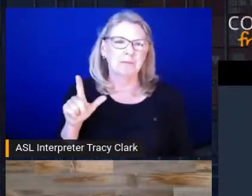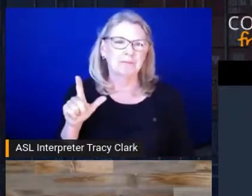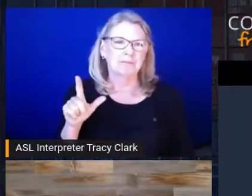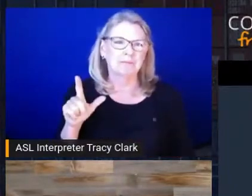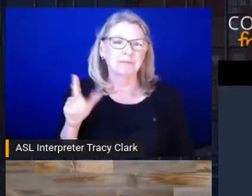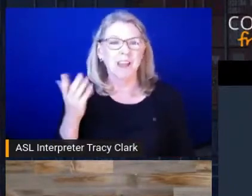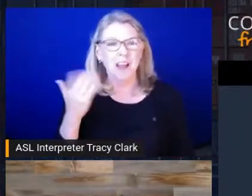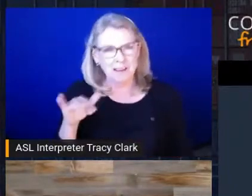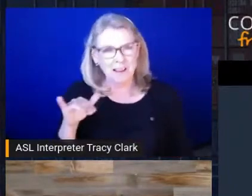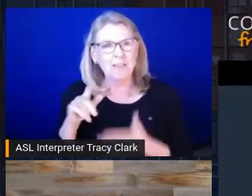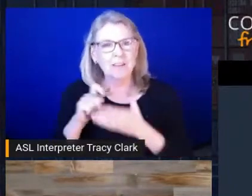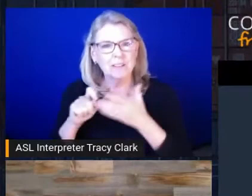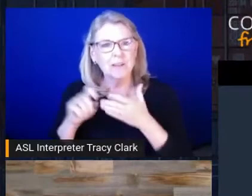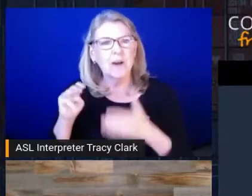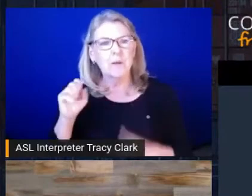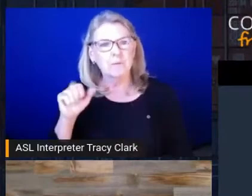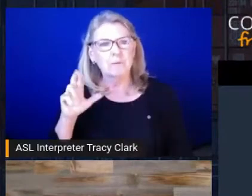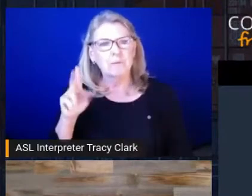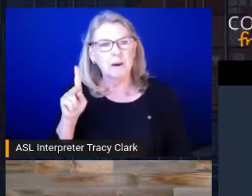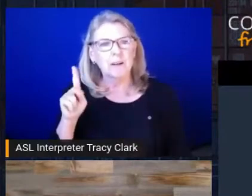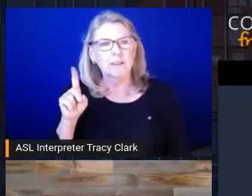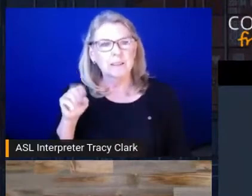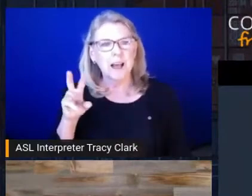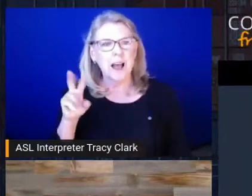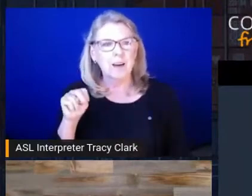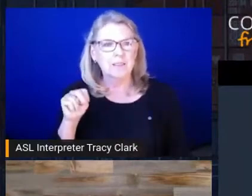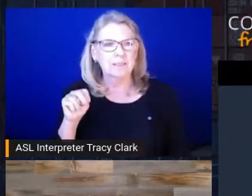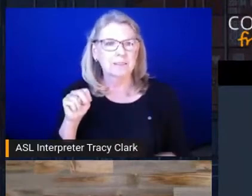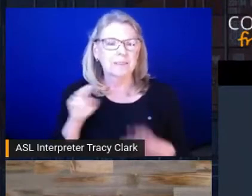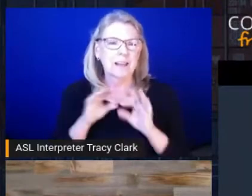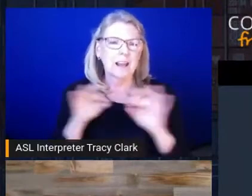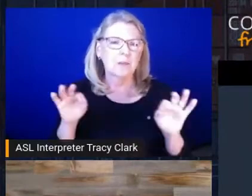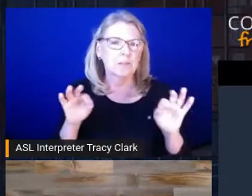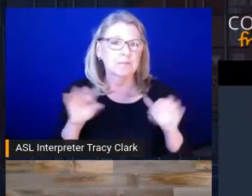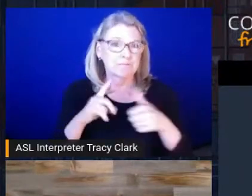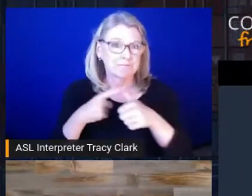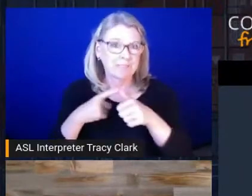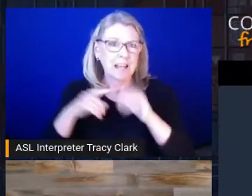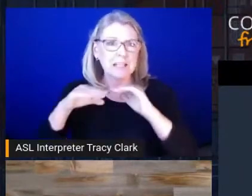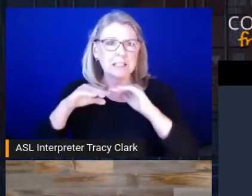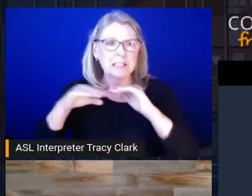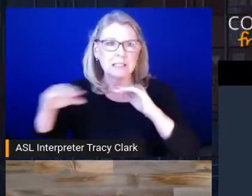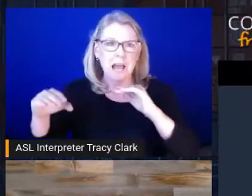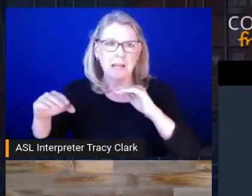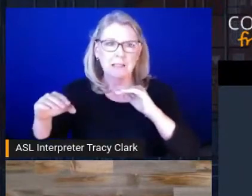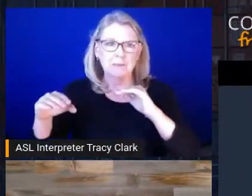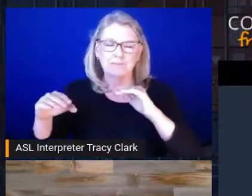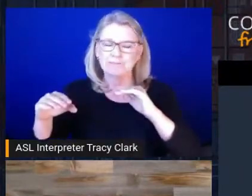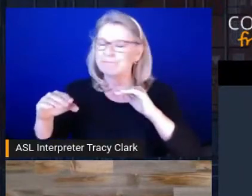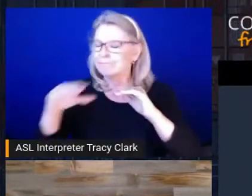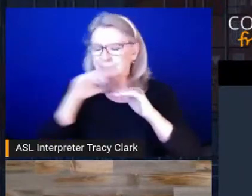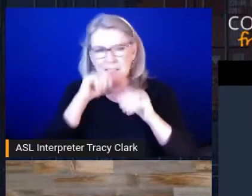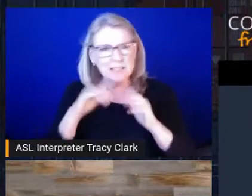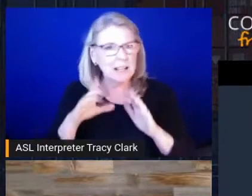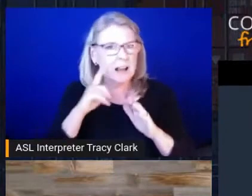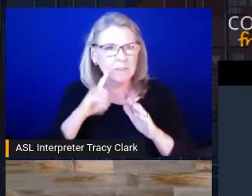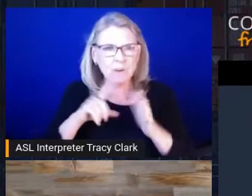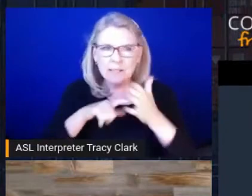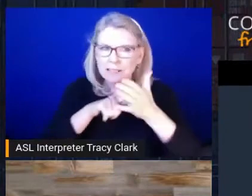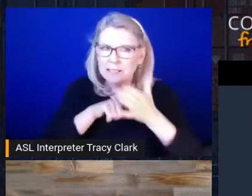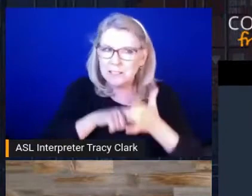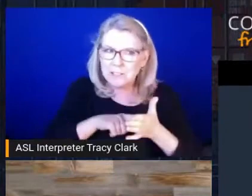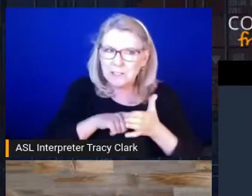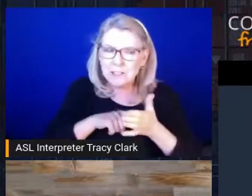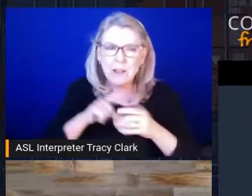So we know that YAML is static, right? It doesn't allow for conditionals, variables, loops, in general, kind of control flows